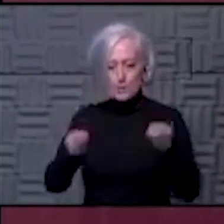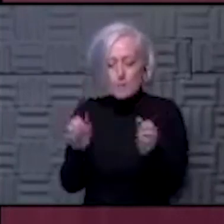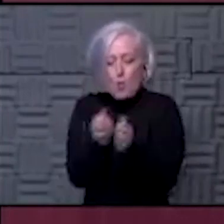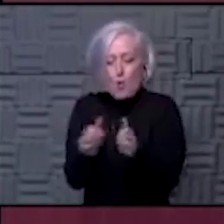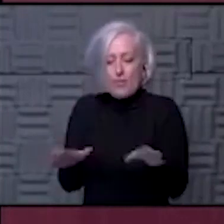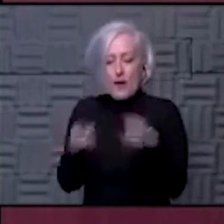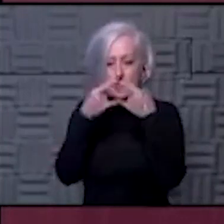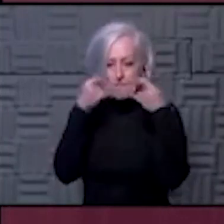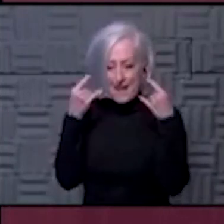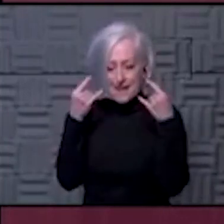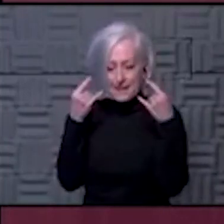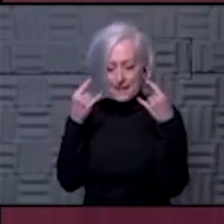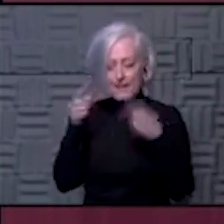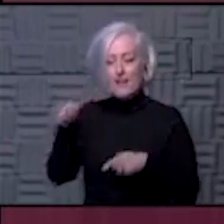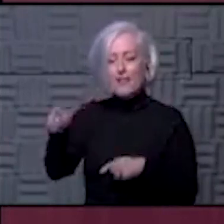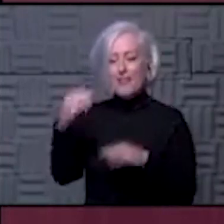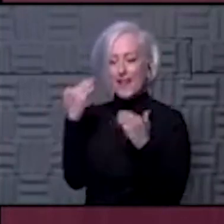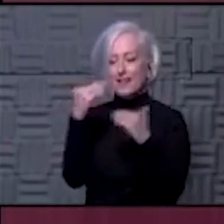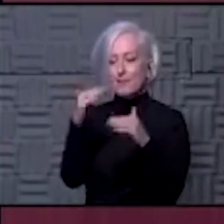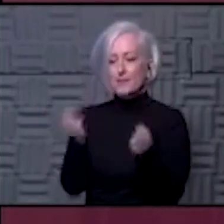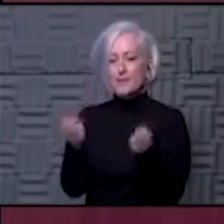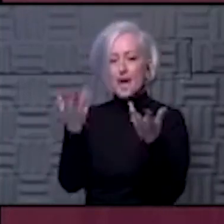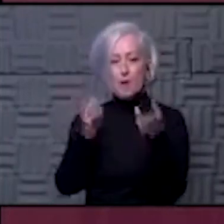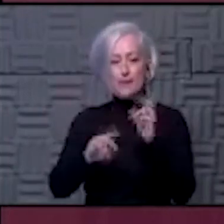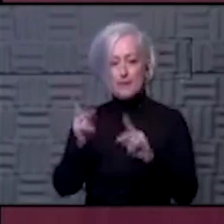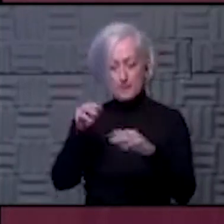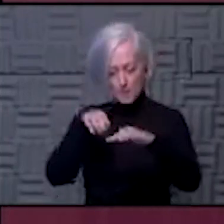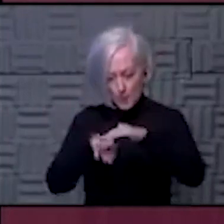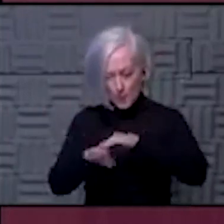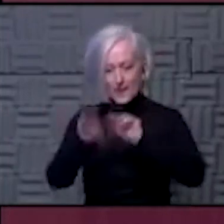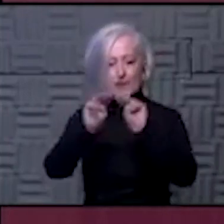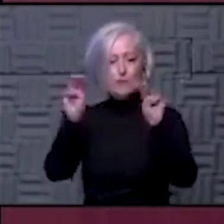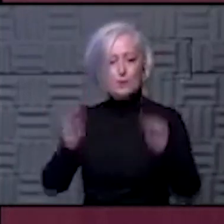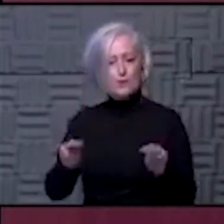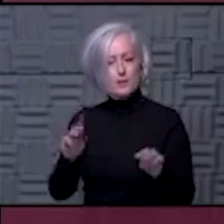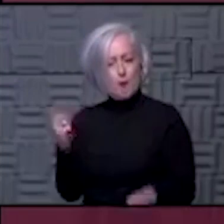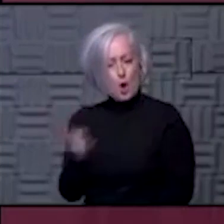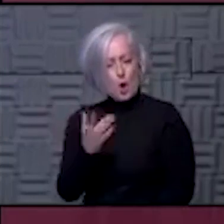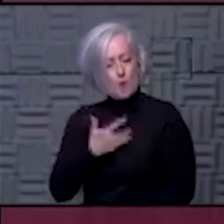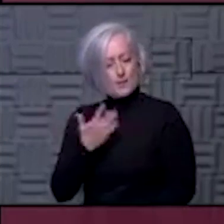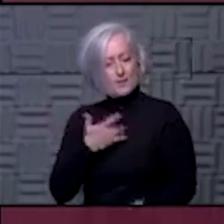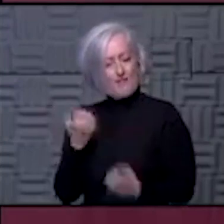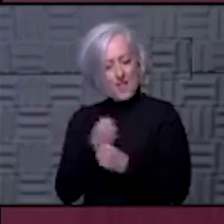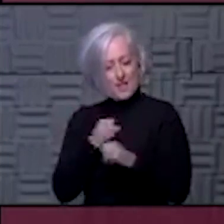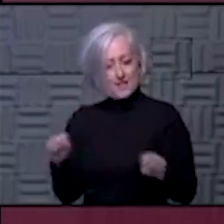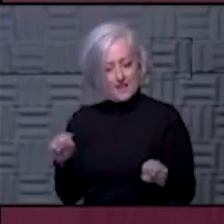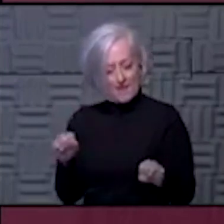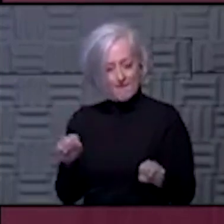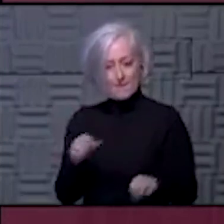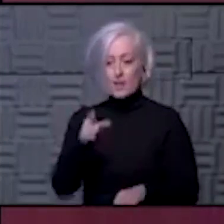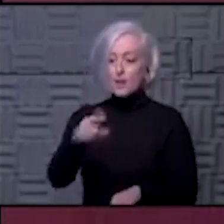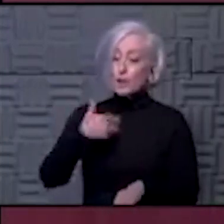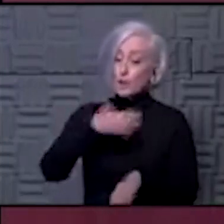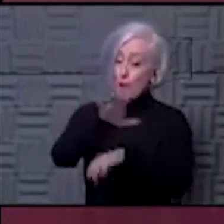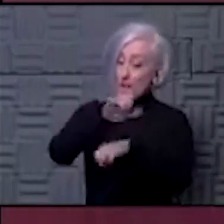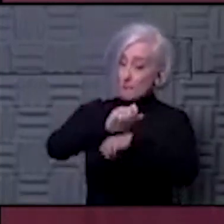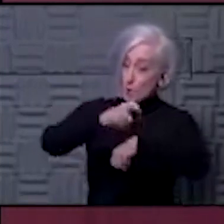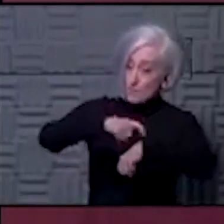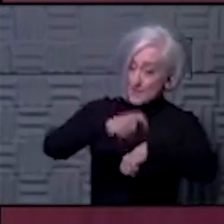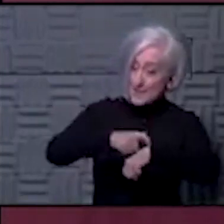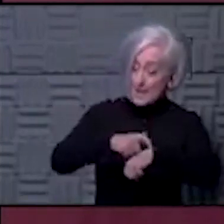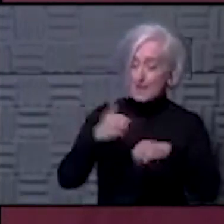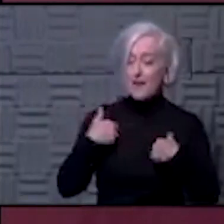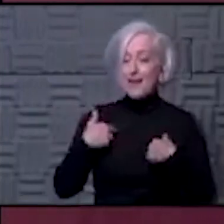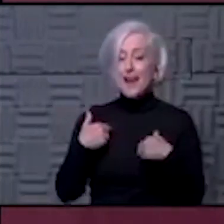on. They limited the number of people in there. You always felt safe. And you had an appointment time. You could only be in there for so